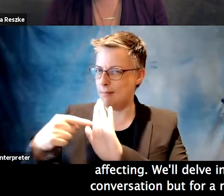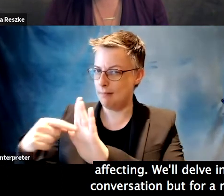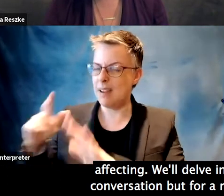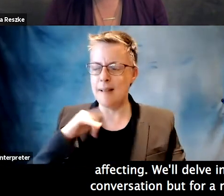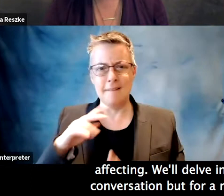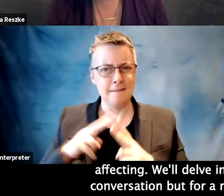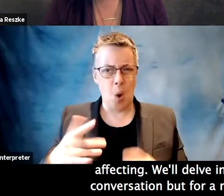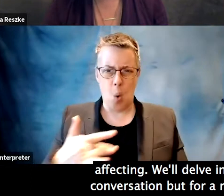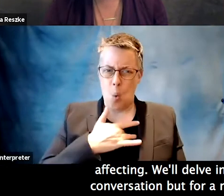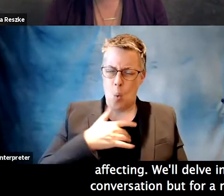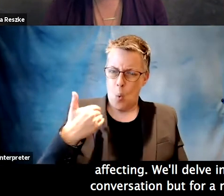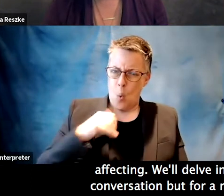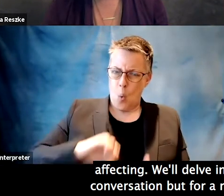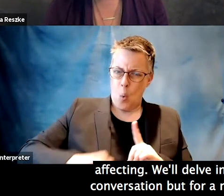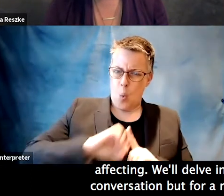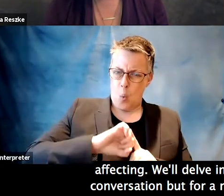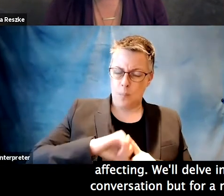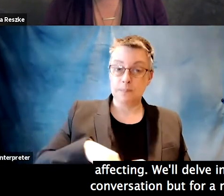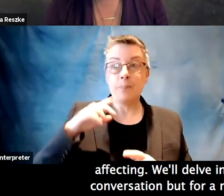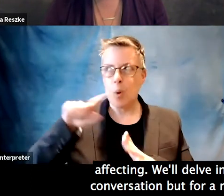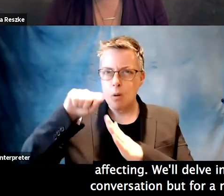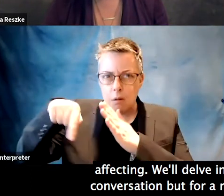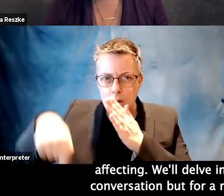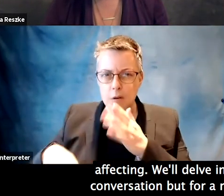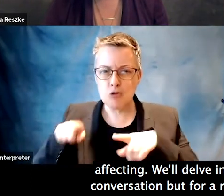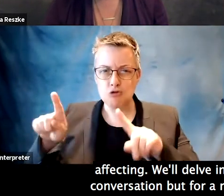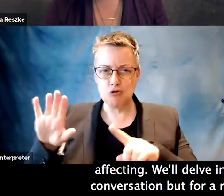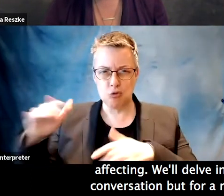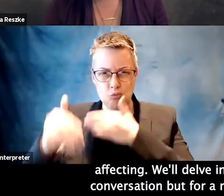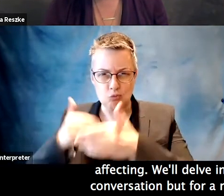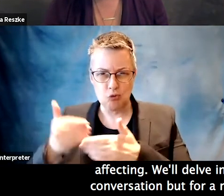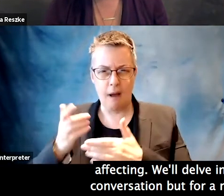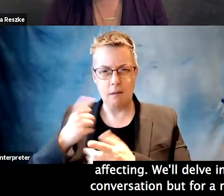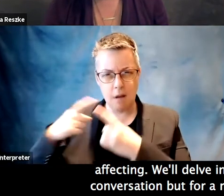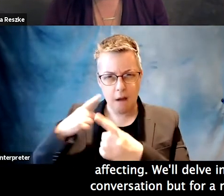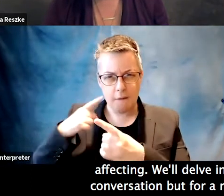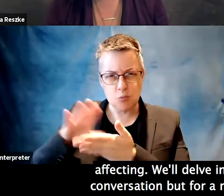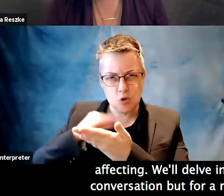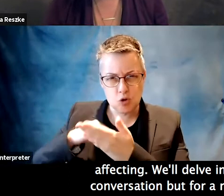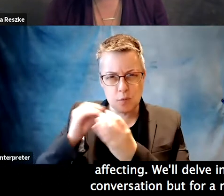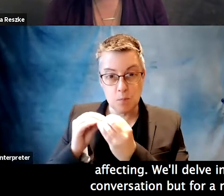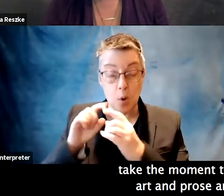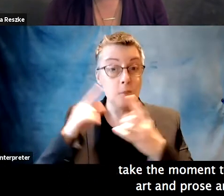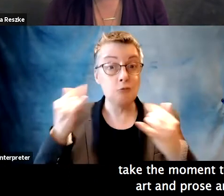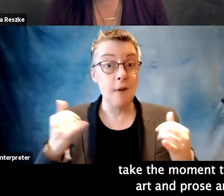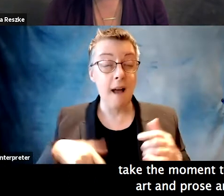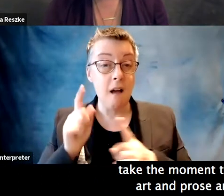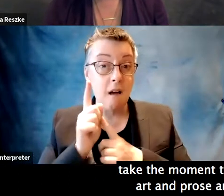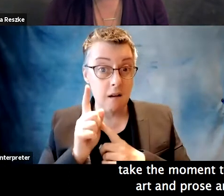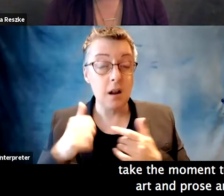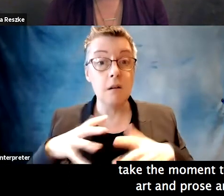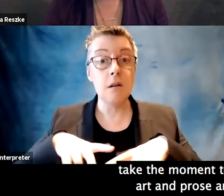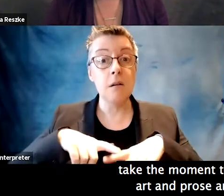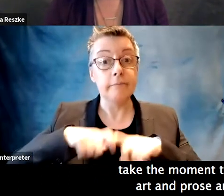affecting. We'll delve into her process during our conversation. But for a moment, I want to just take the moment